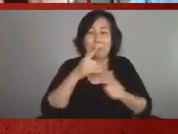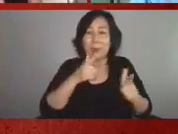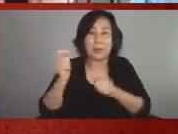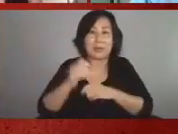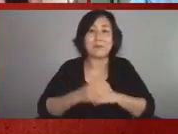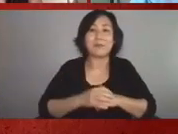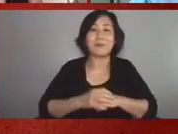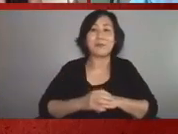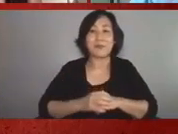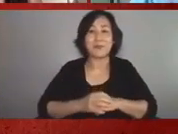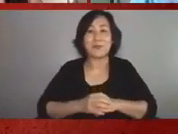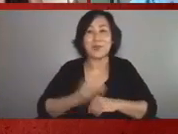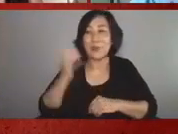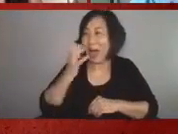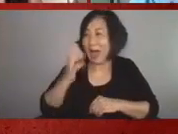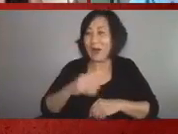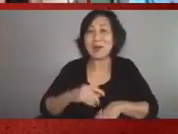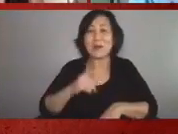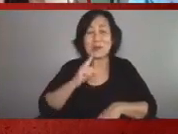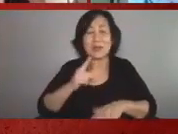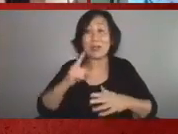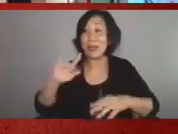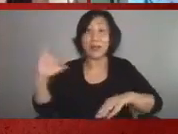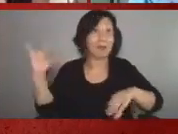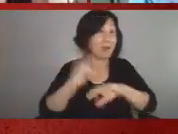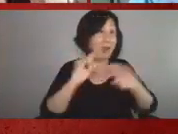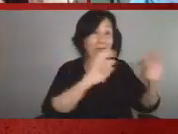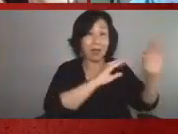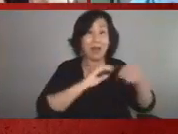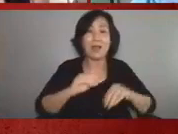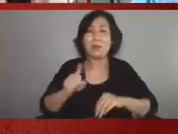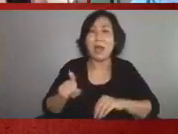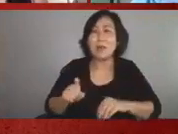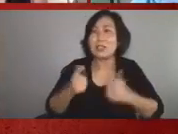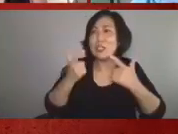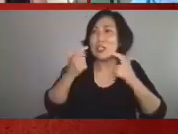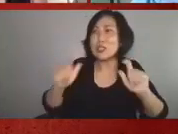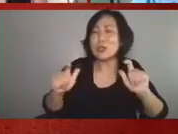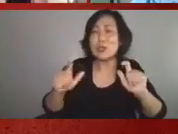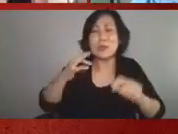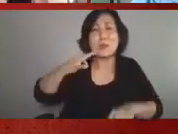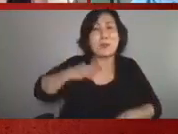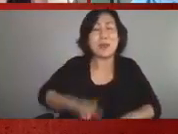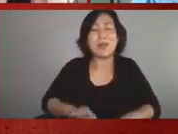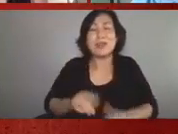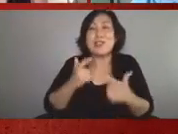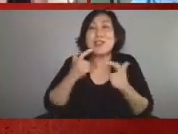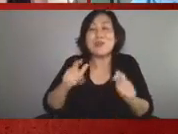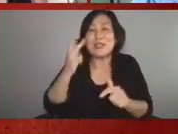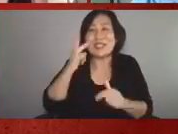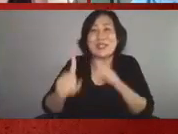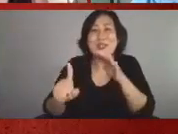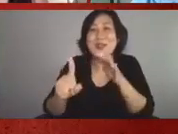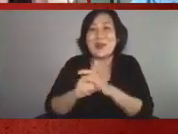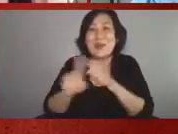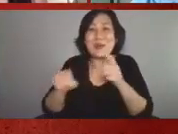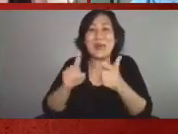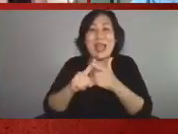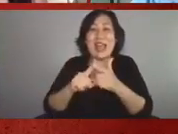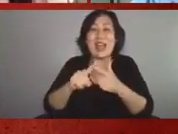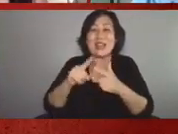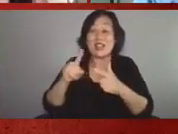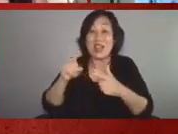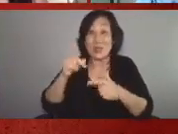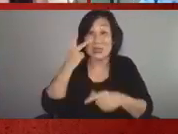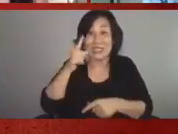guerrilla filmmaking style speed. And it was quite a whirlwind. So it's so a huge